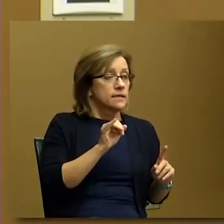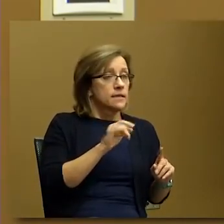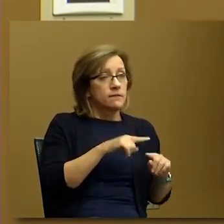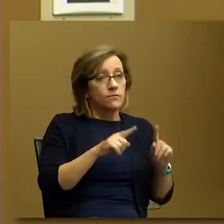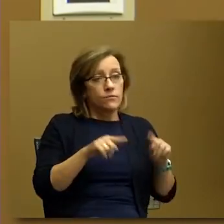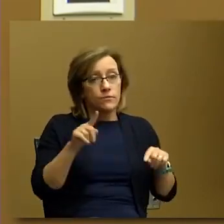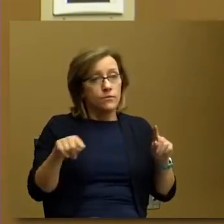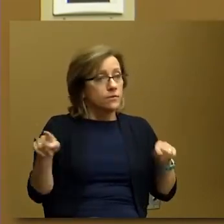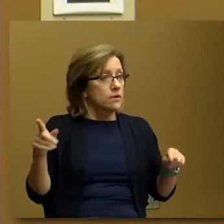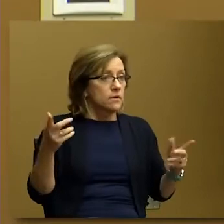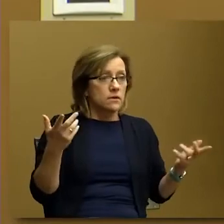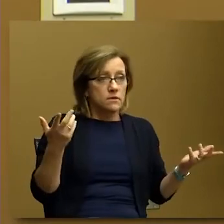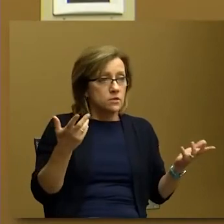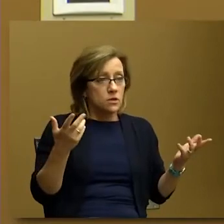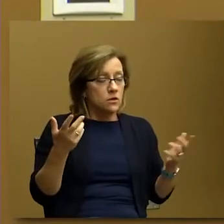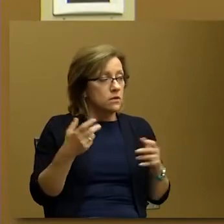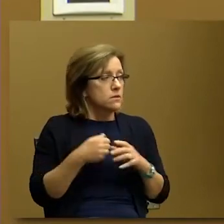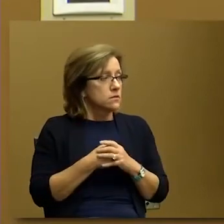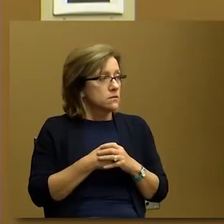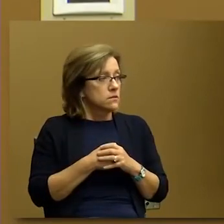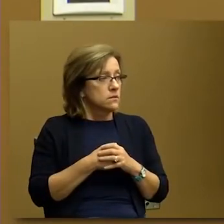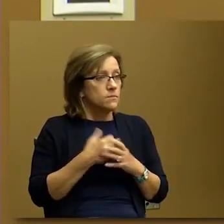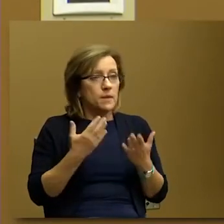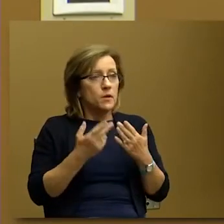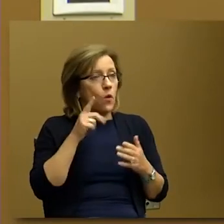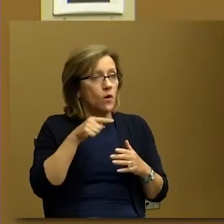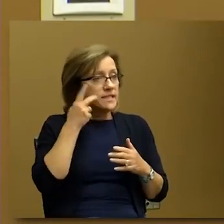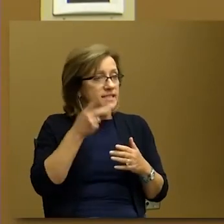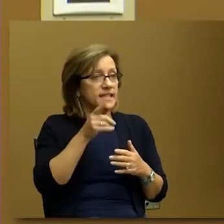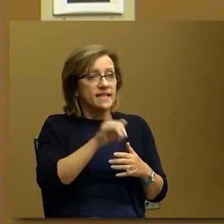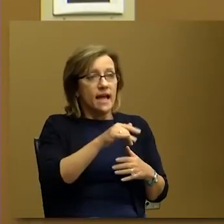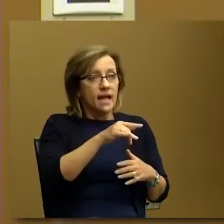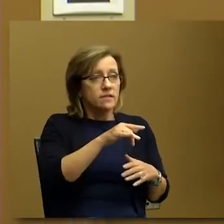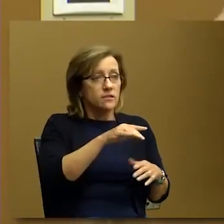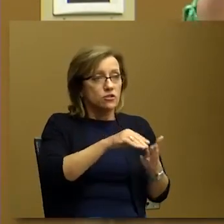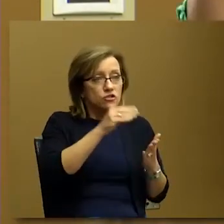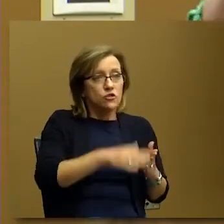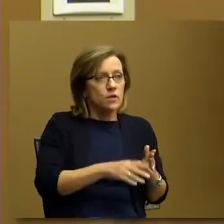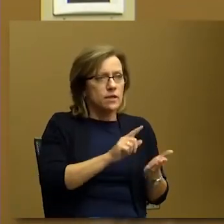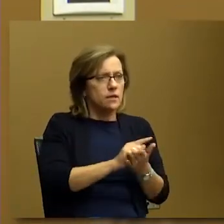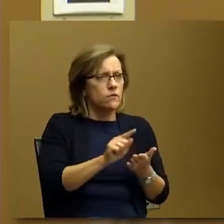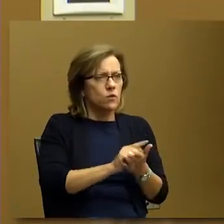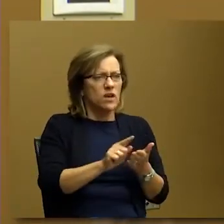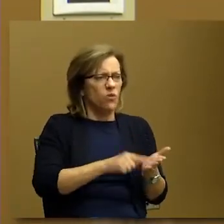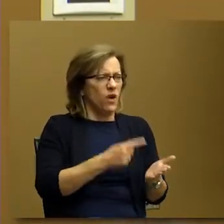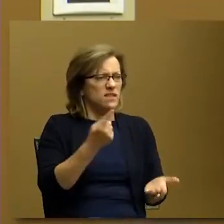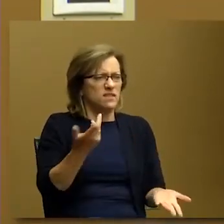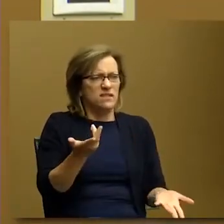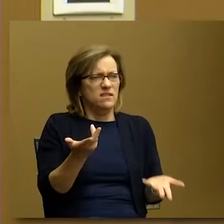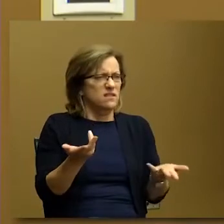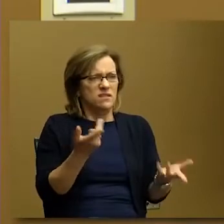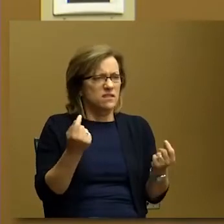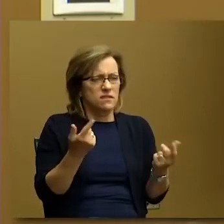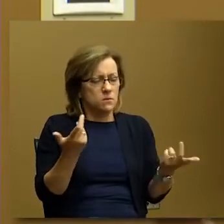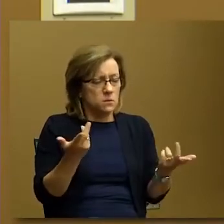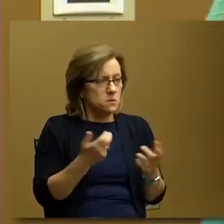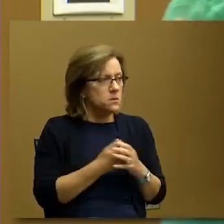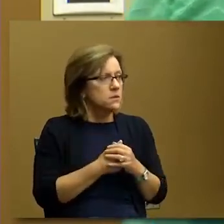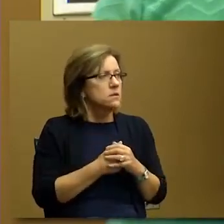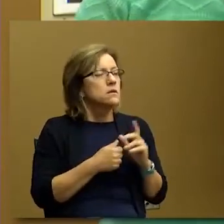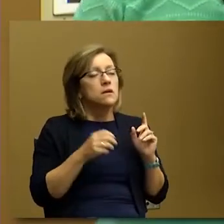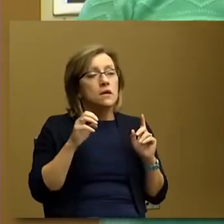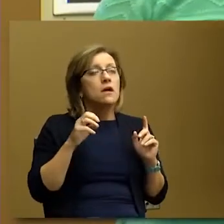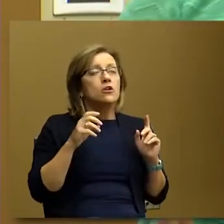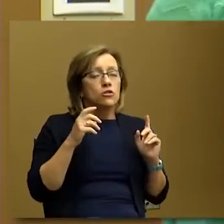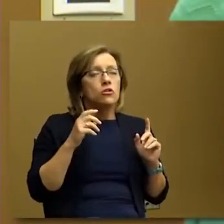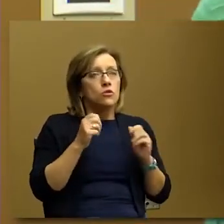different. age and a parent, and you might only see them weekly. Yeah, when you have those with EI